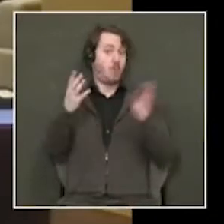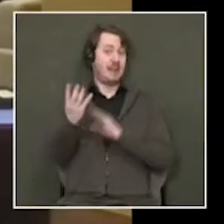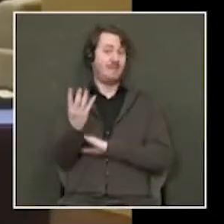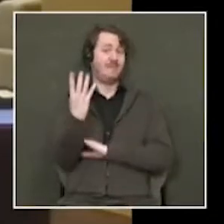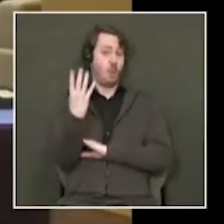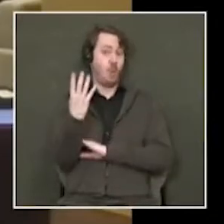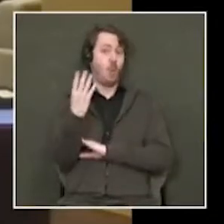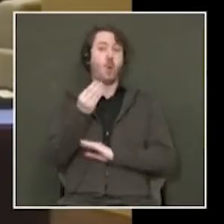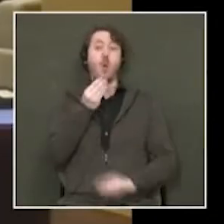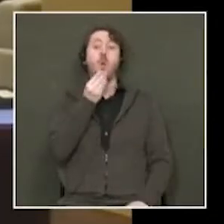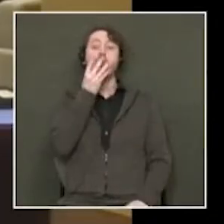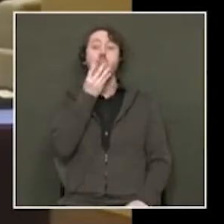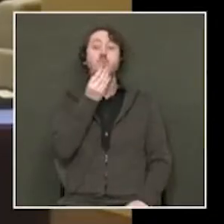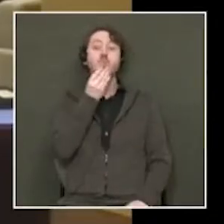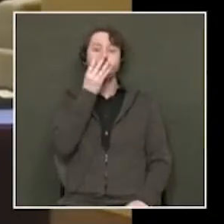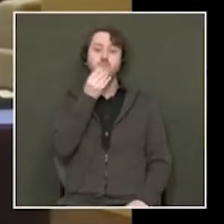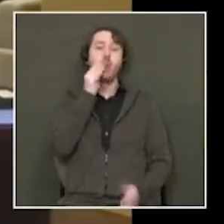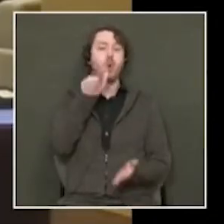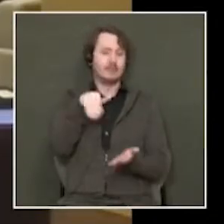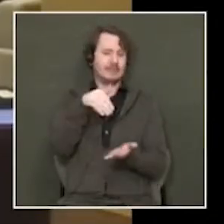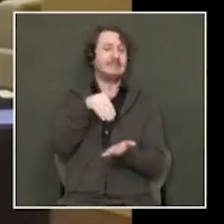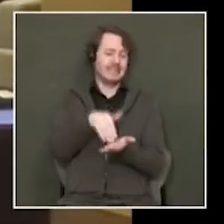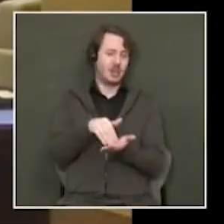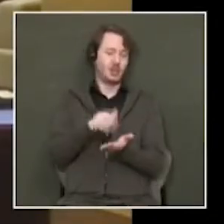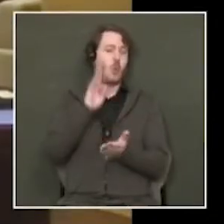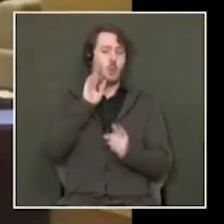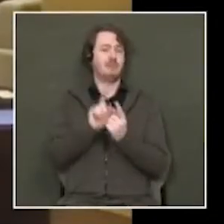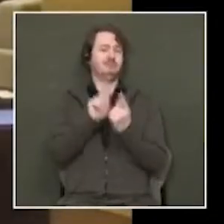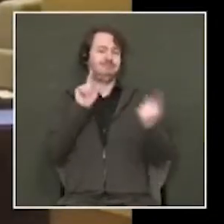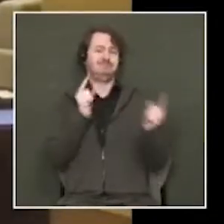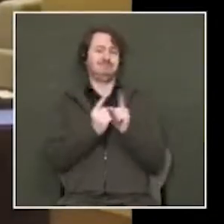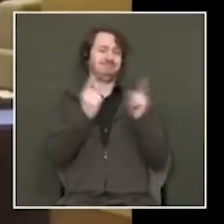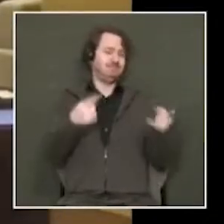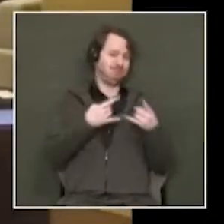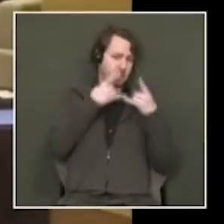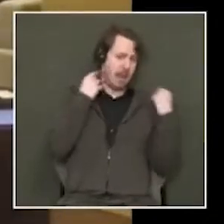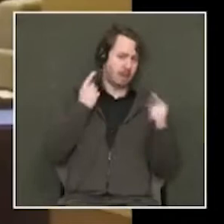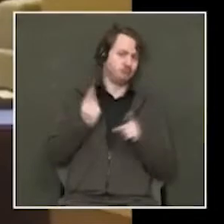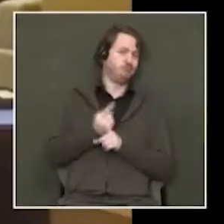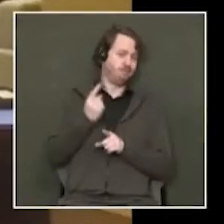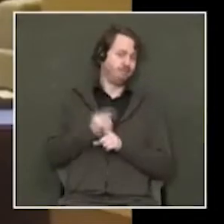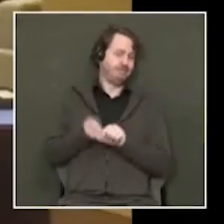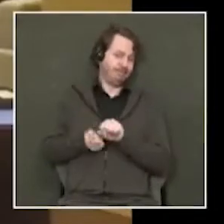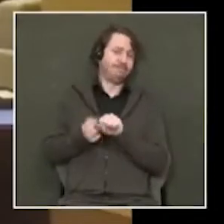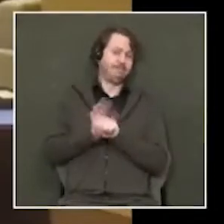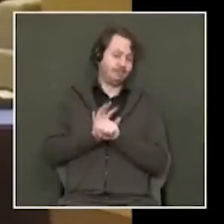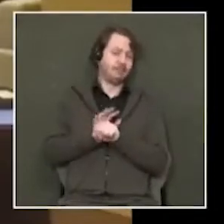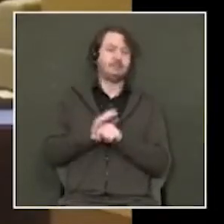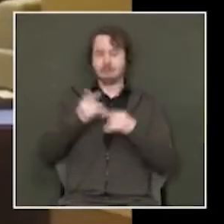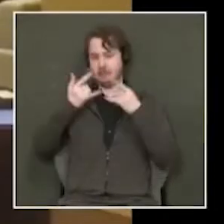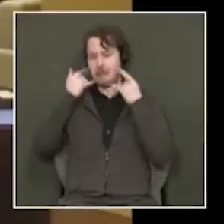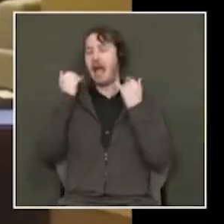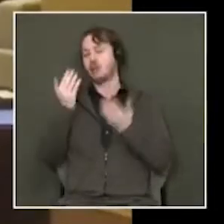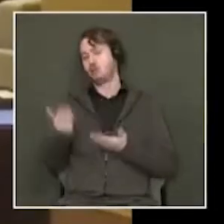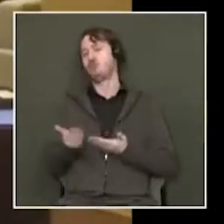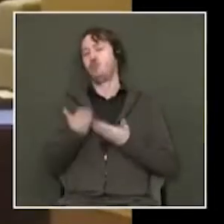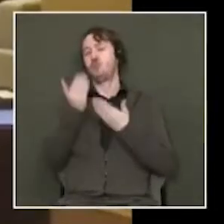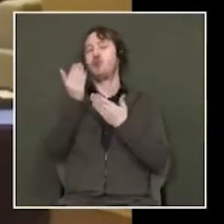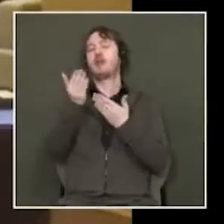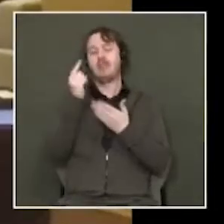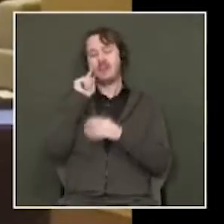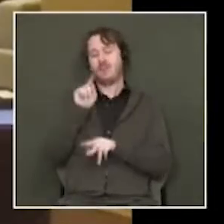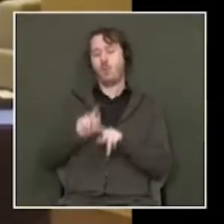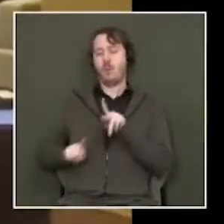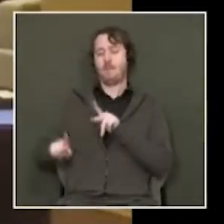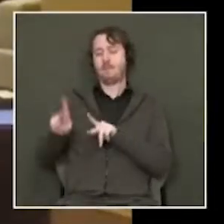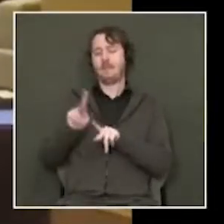Those centers will use appropriate COVID-19 prevention protocols, and masks are strongly encouraged for those individuals that